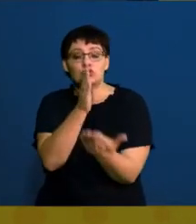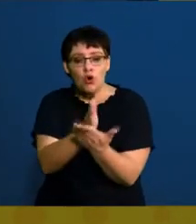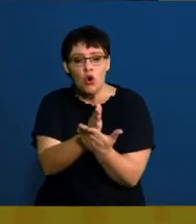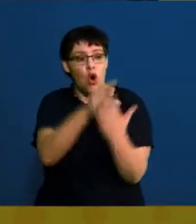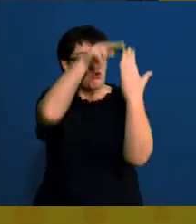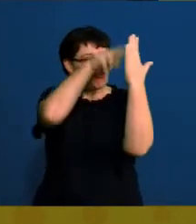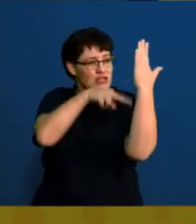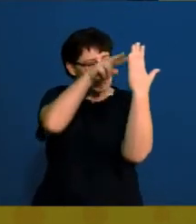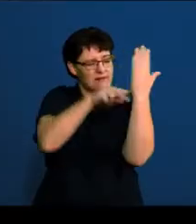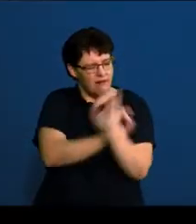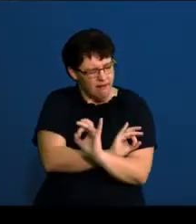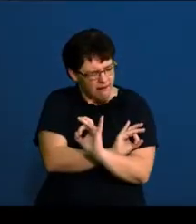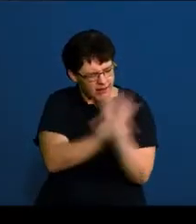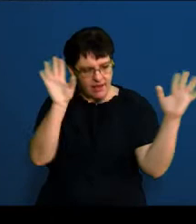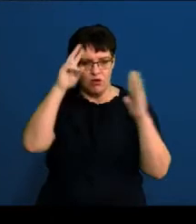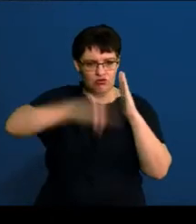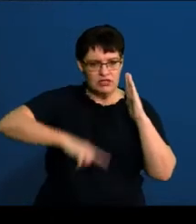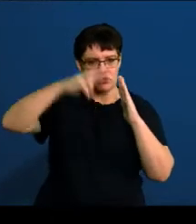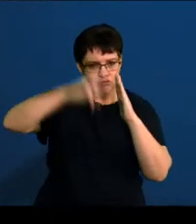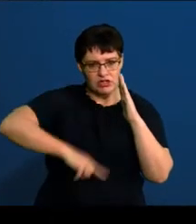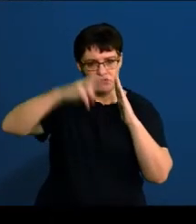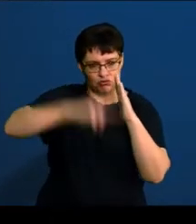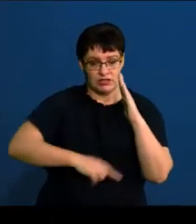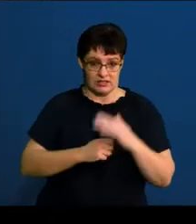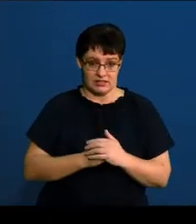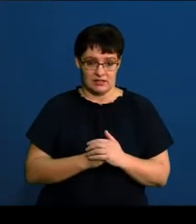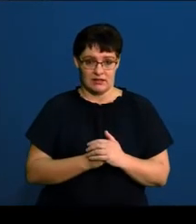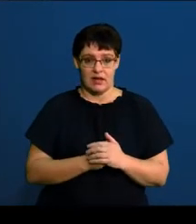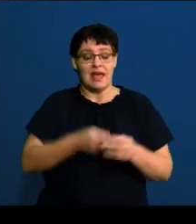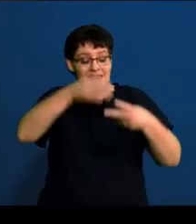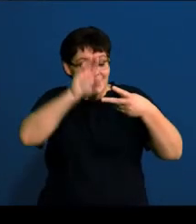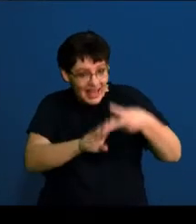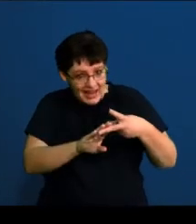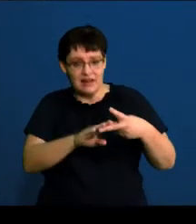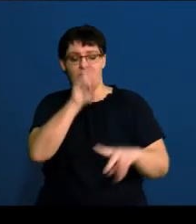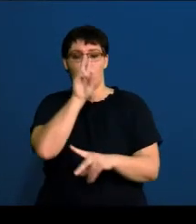the texts and